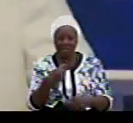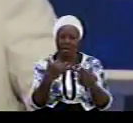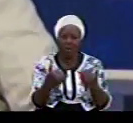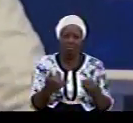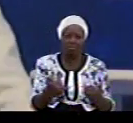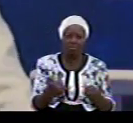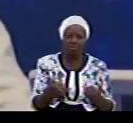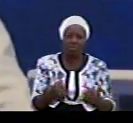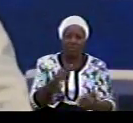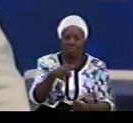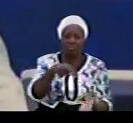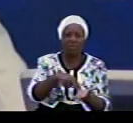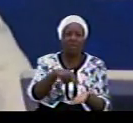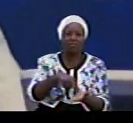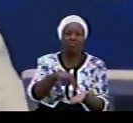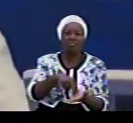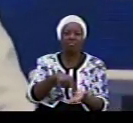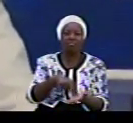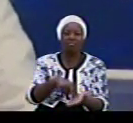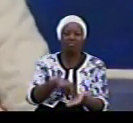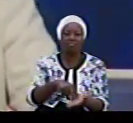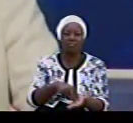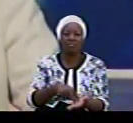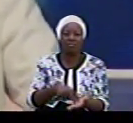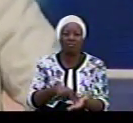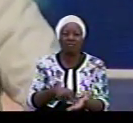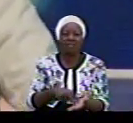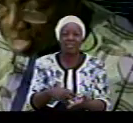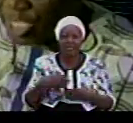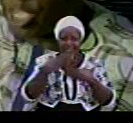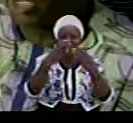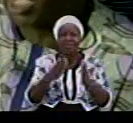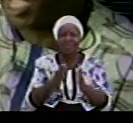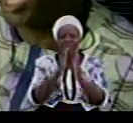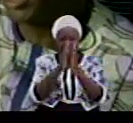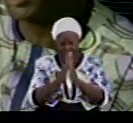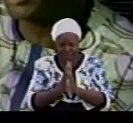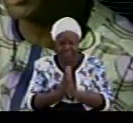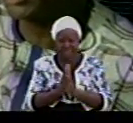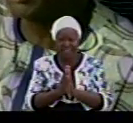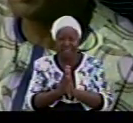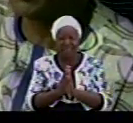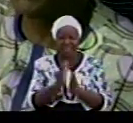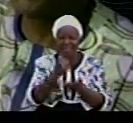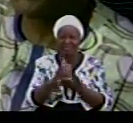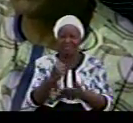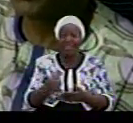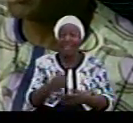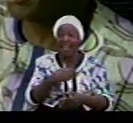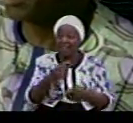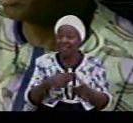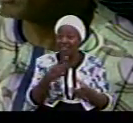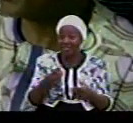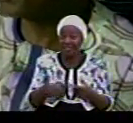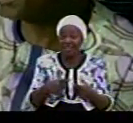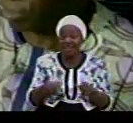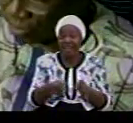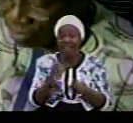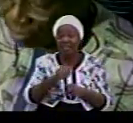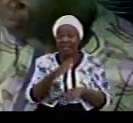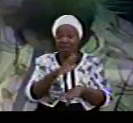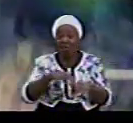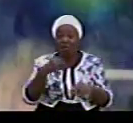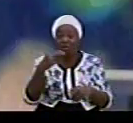you'll get up. Give me a good amen. Amen. And then at the mention of the name